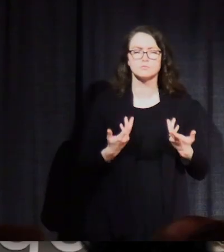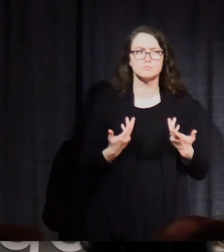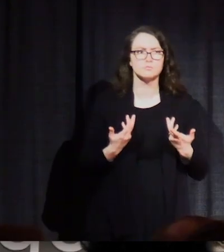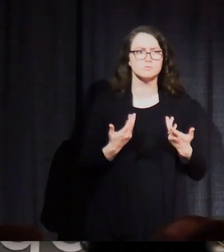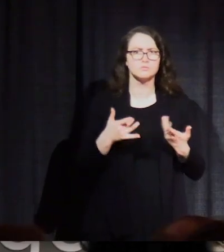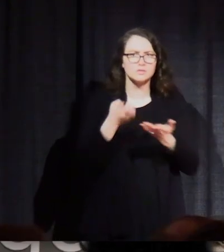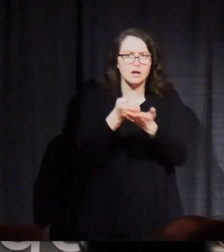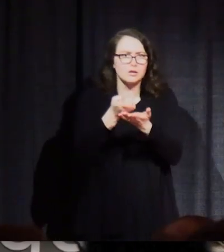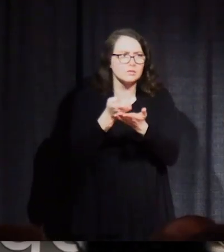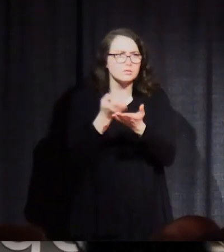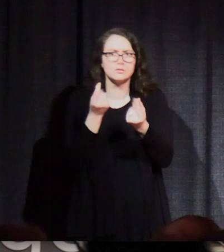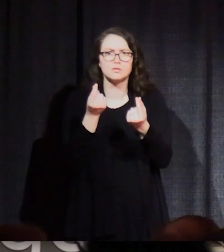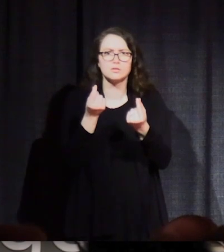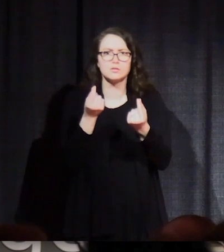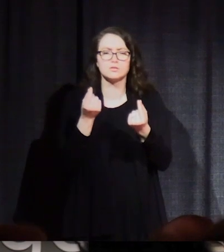What would our economy look like?